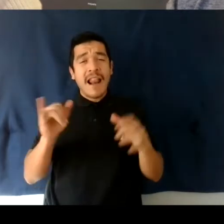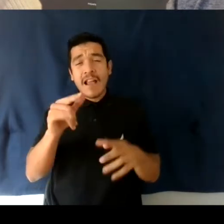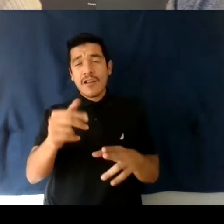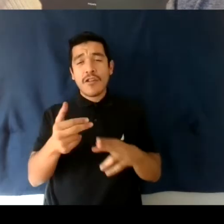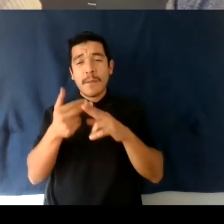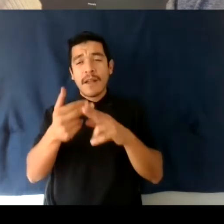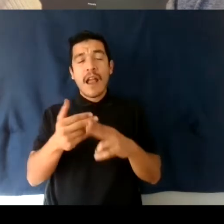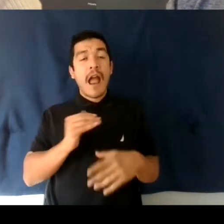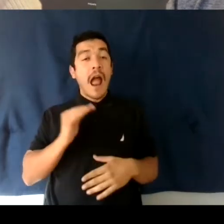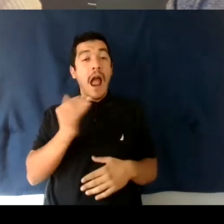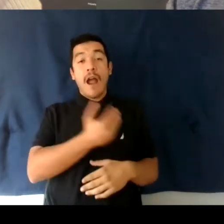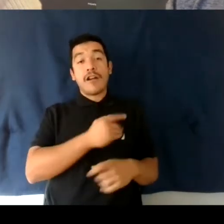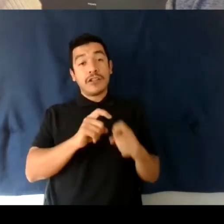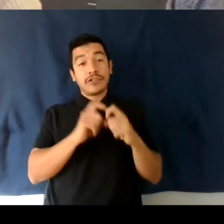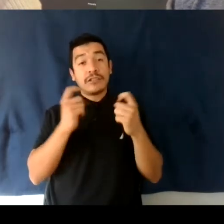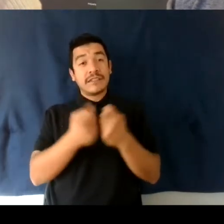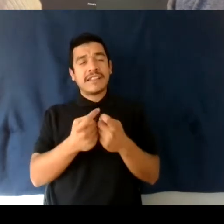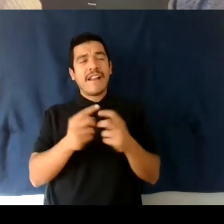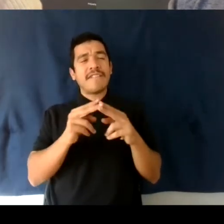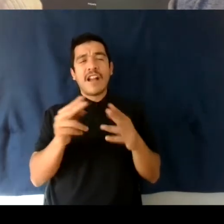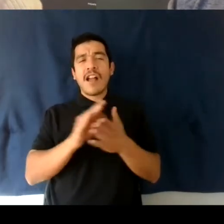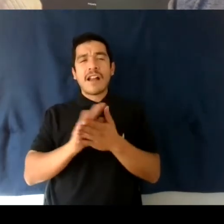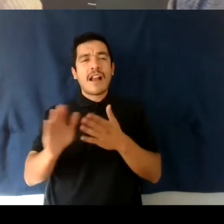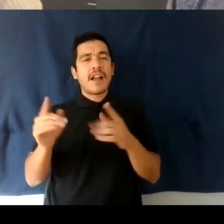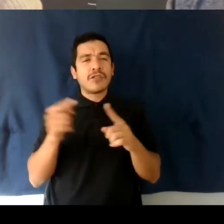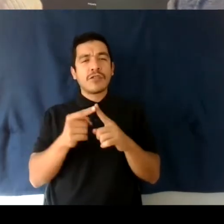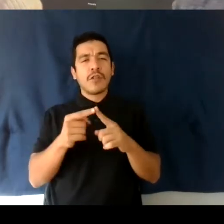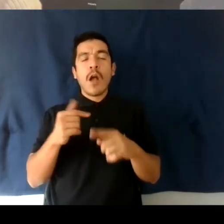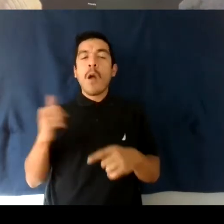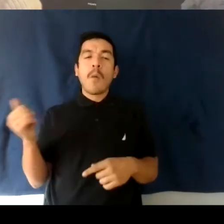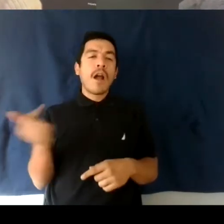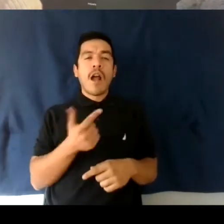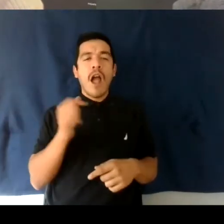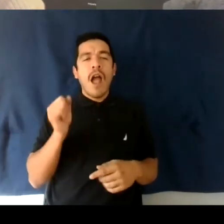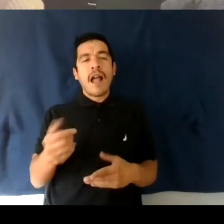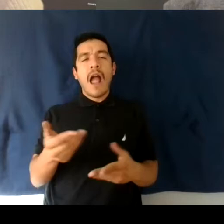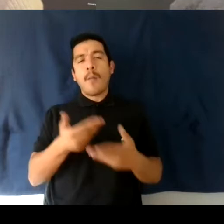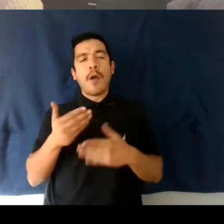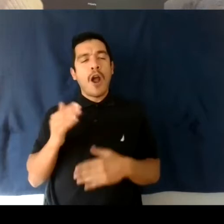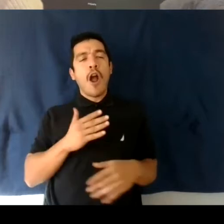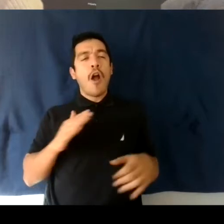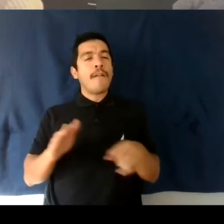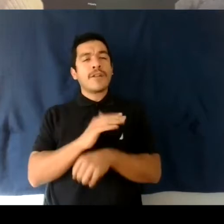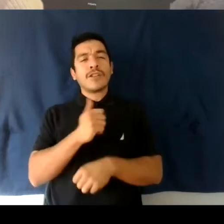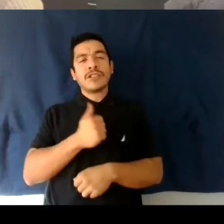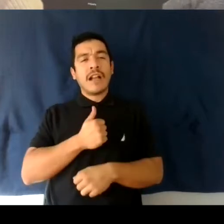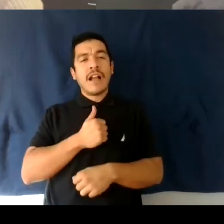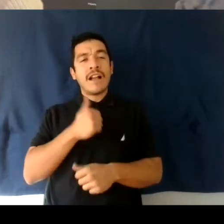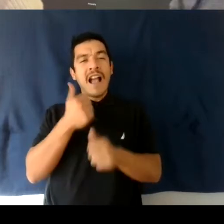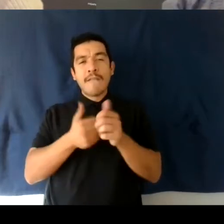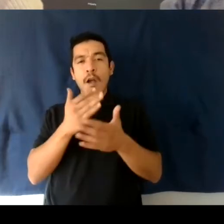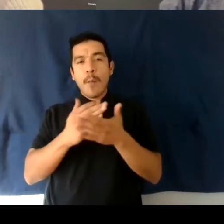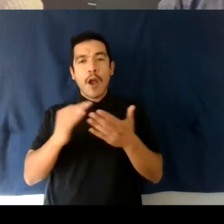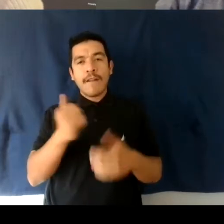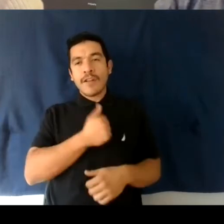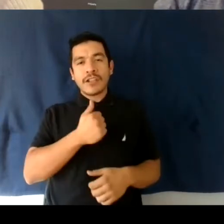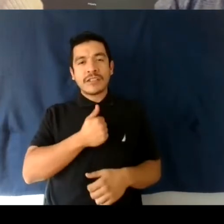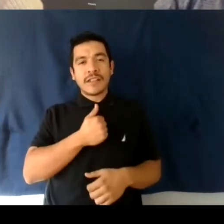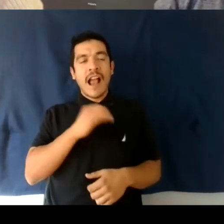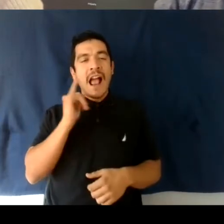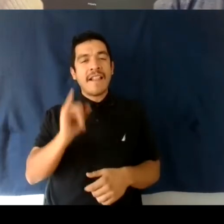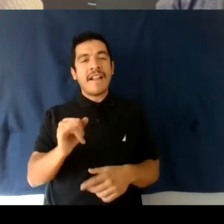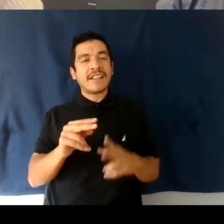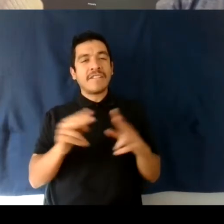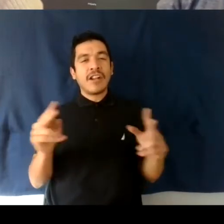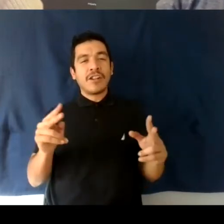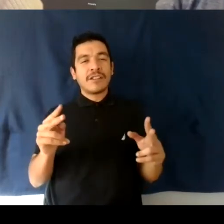like our team, it's so nice to just, we all can bring our full selves, like every part of ourselves. And that's such like I've